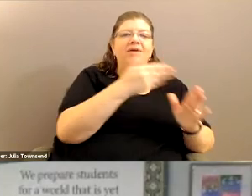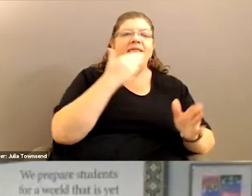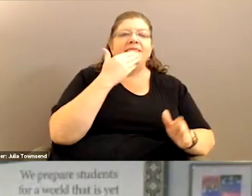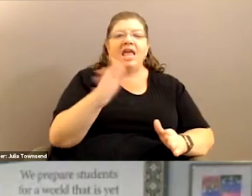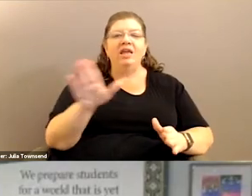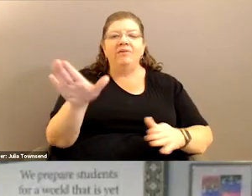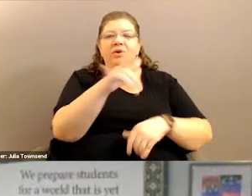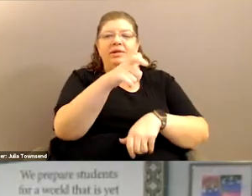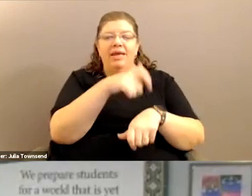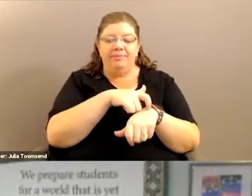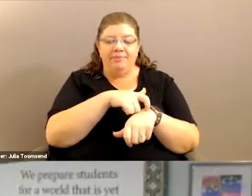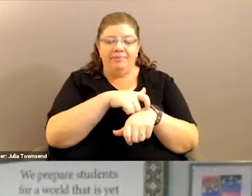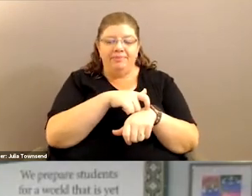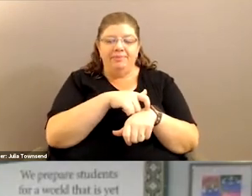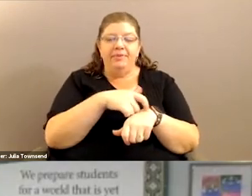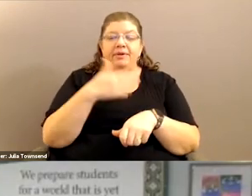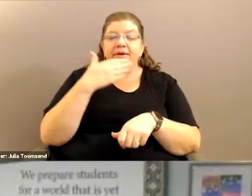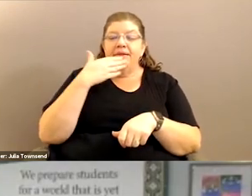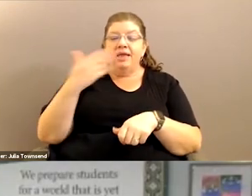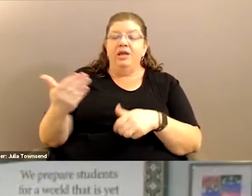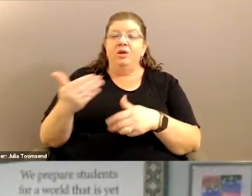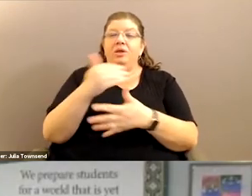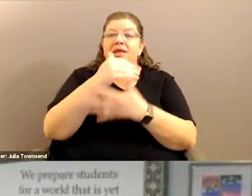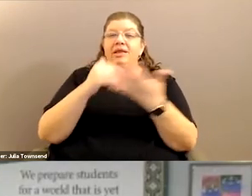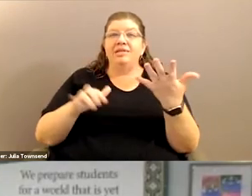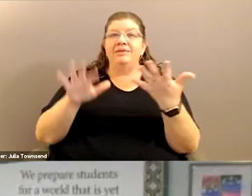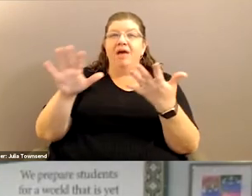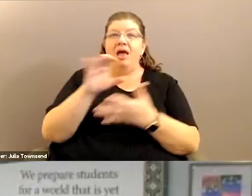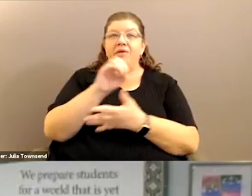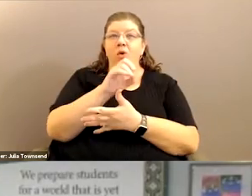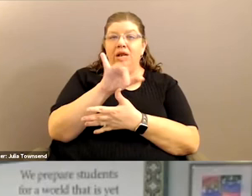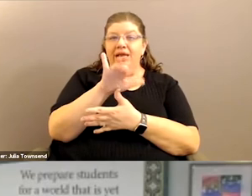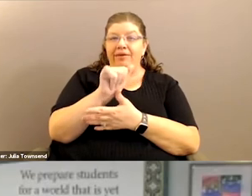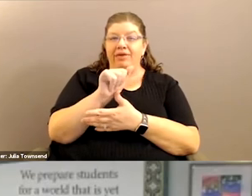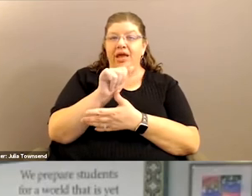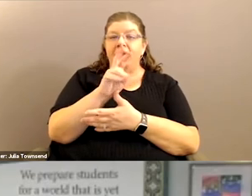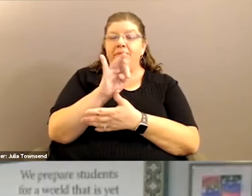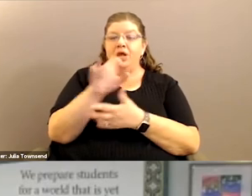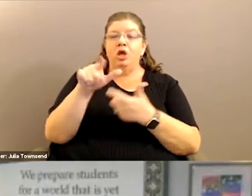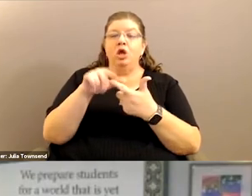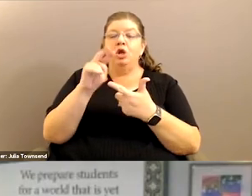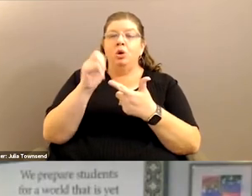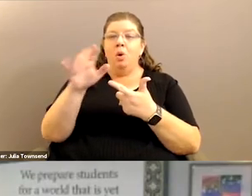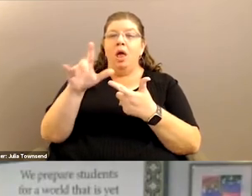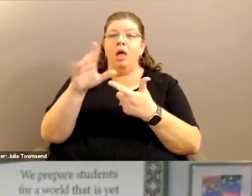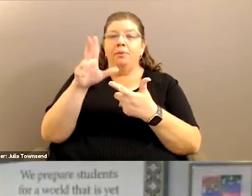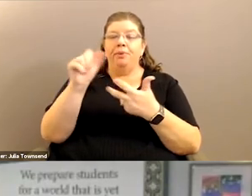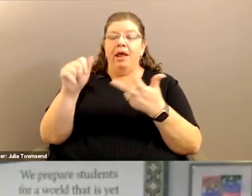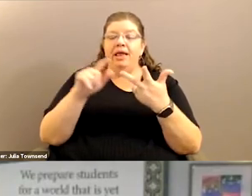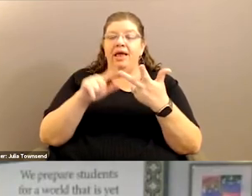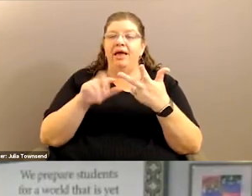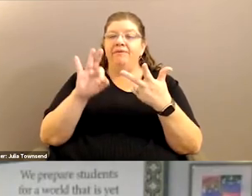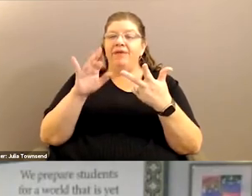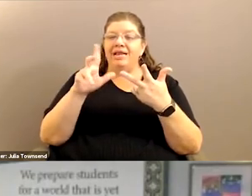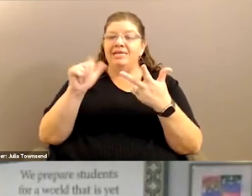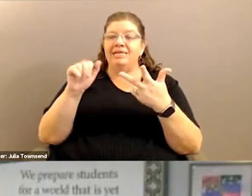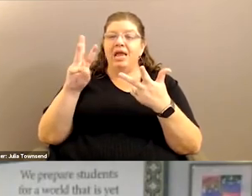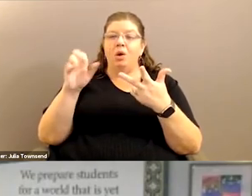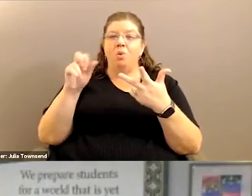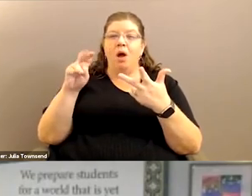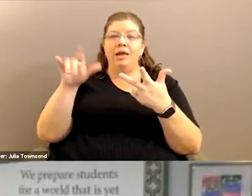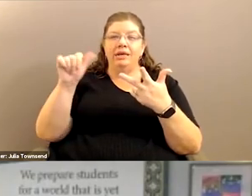thank you the next five speakers are olivia miller noel cabrera felicity landa